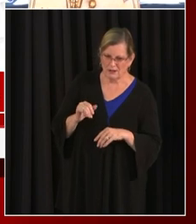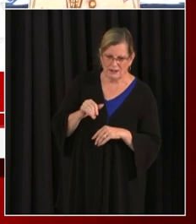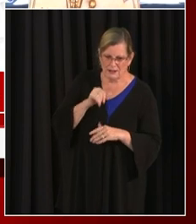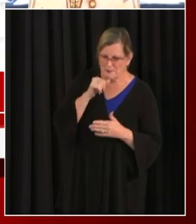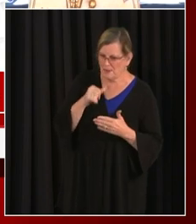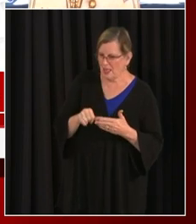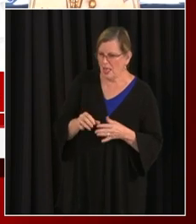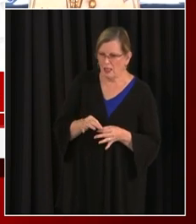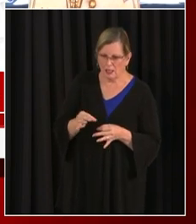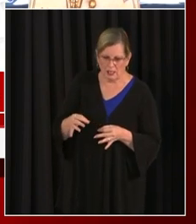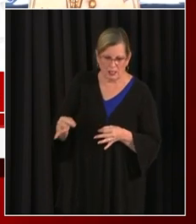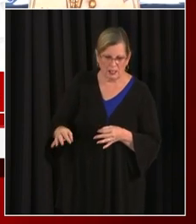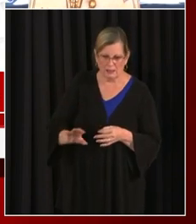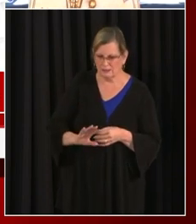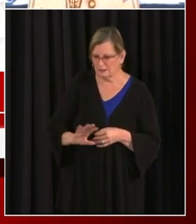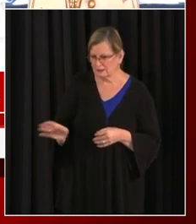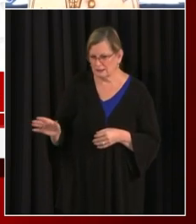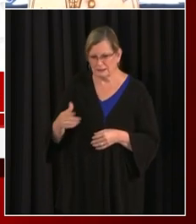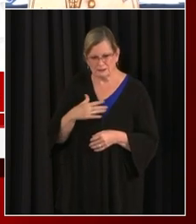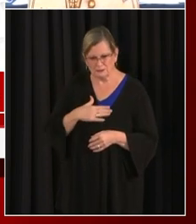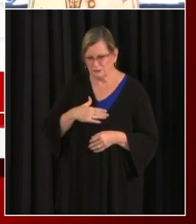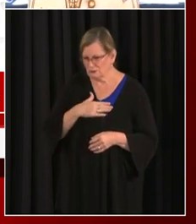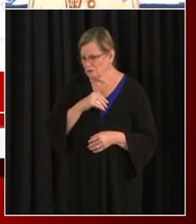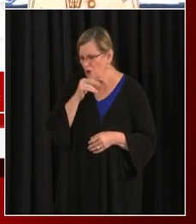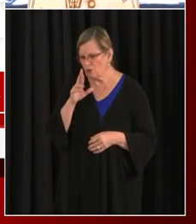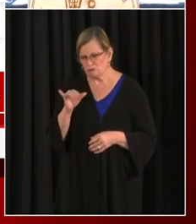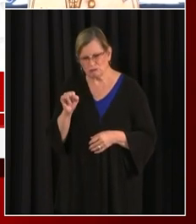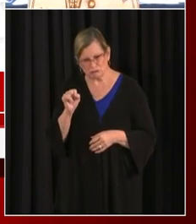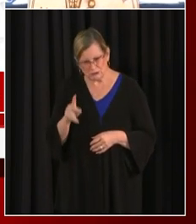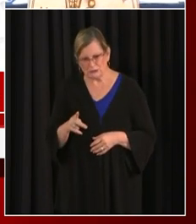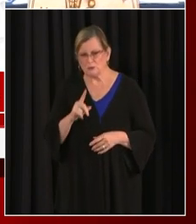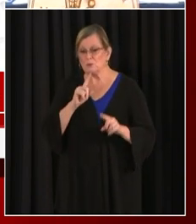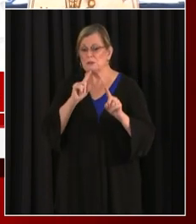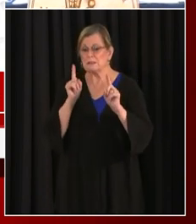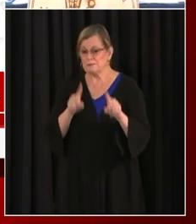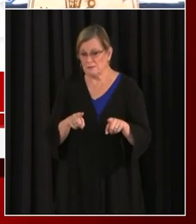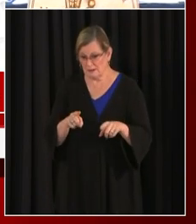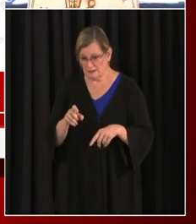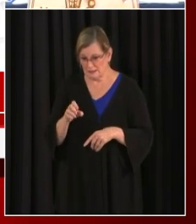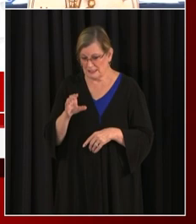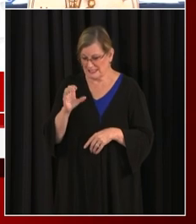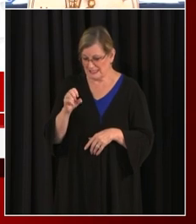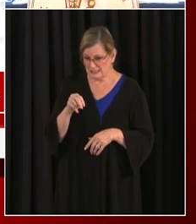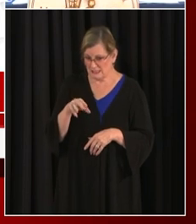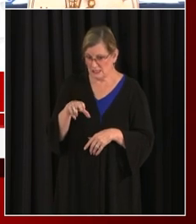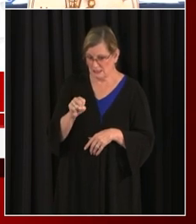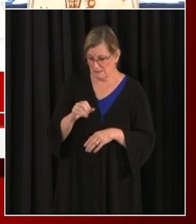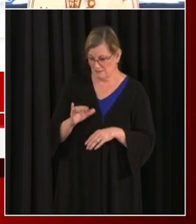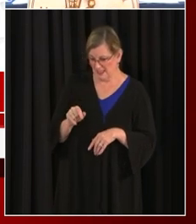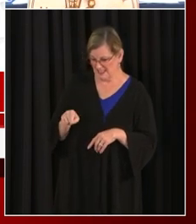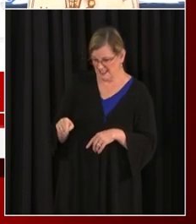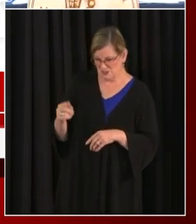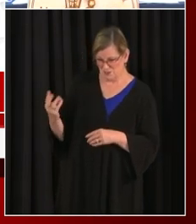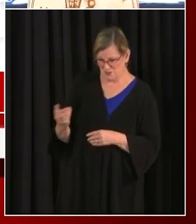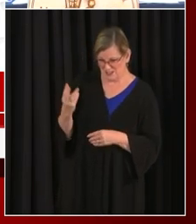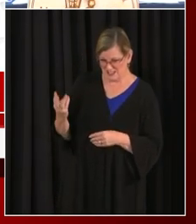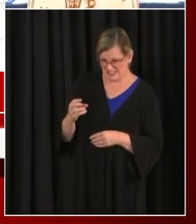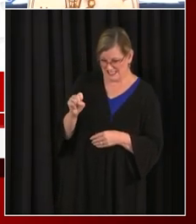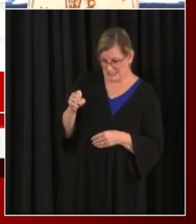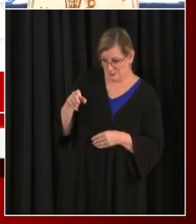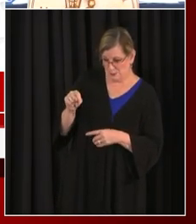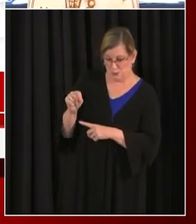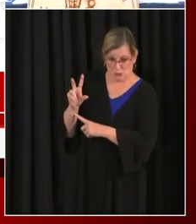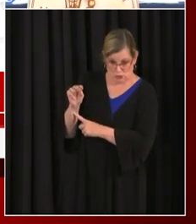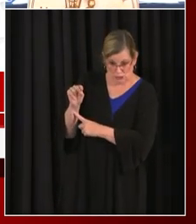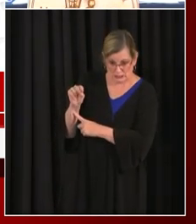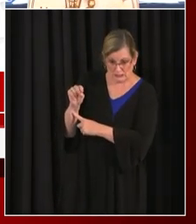not risk it and respond to the census by this Wednesday, September 30th. Get